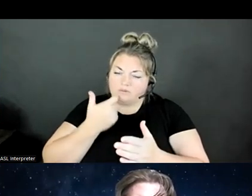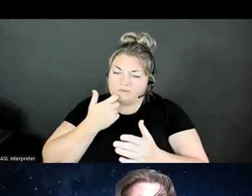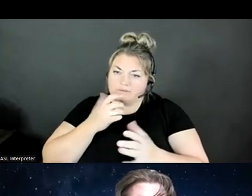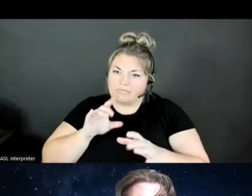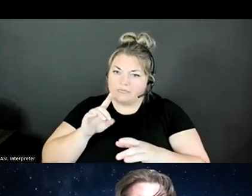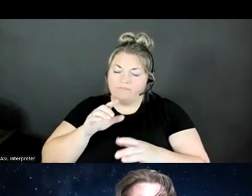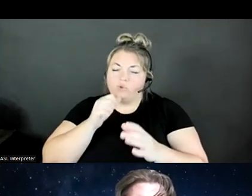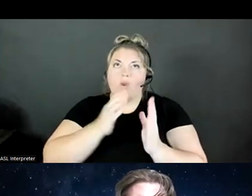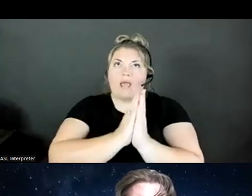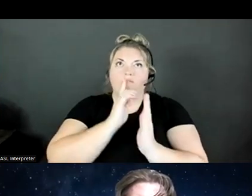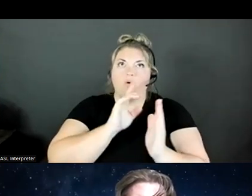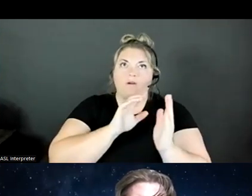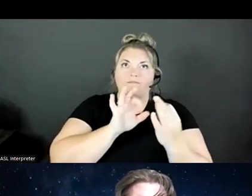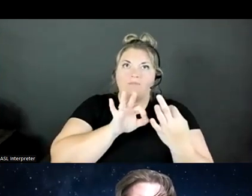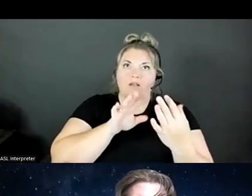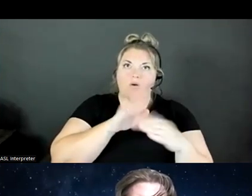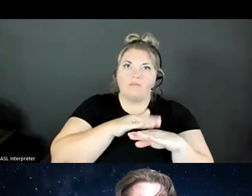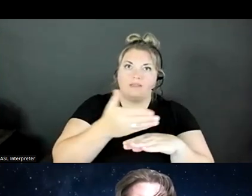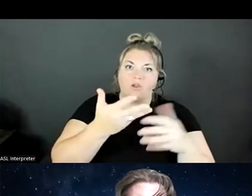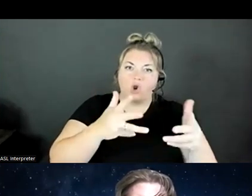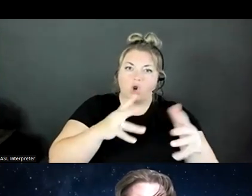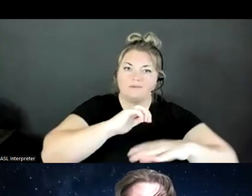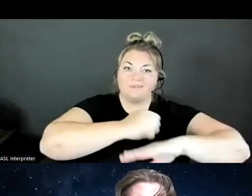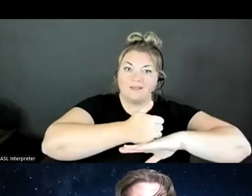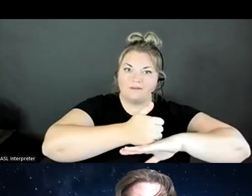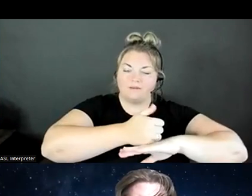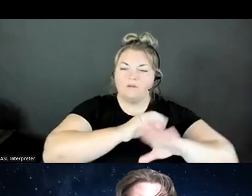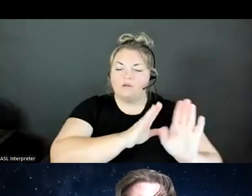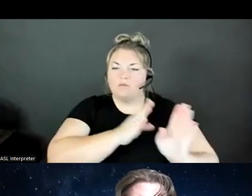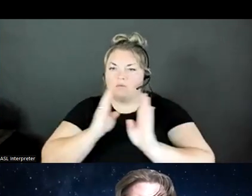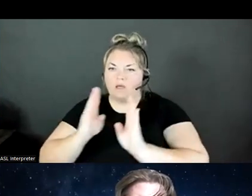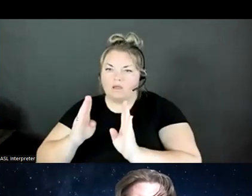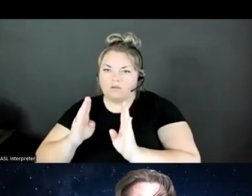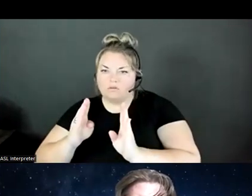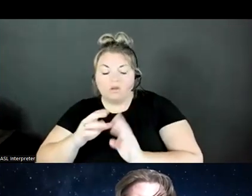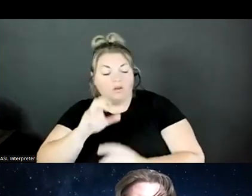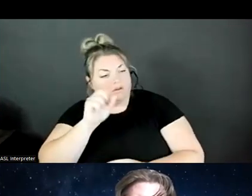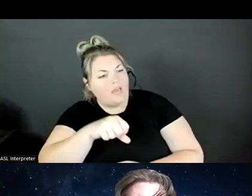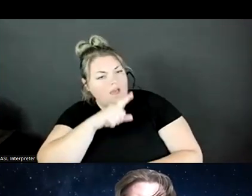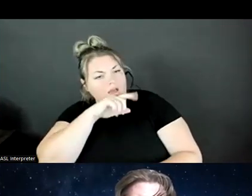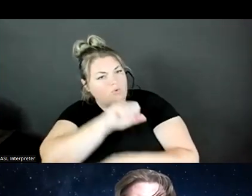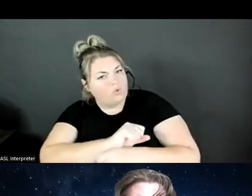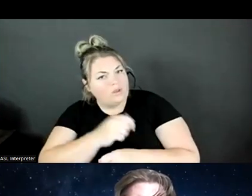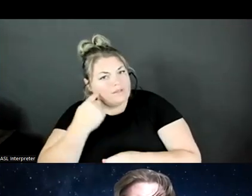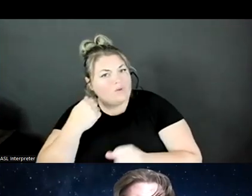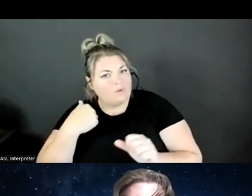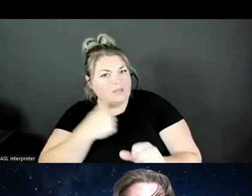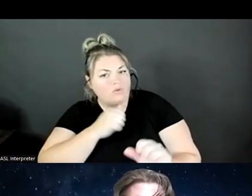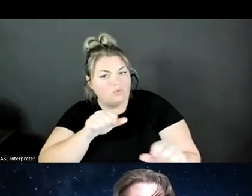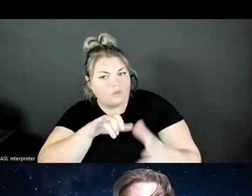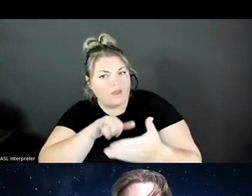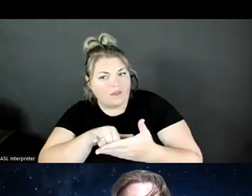on things that have already been decided. Like, that's not helpful. Yeah, absolutely. I think we can put I some think we thought could get into